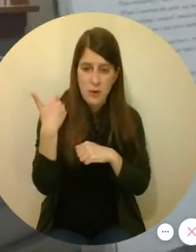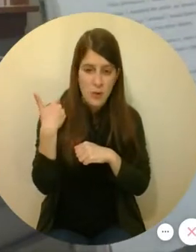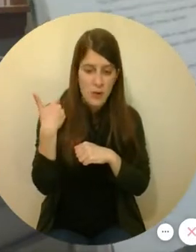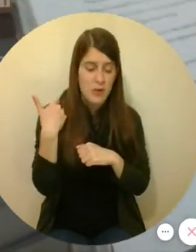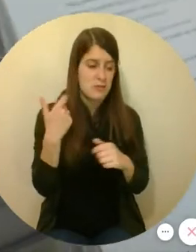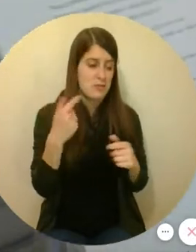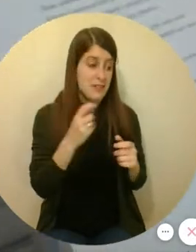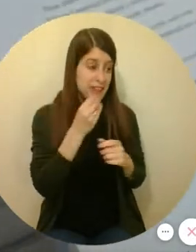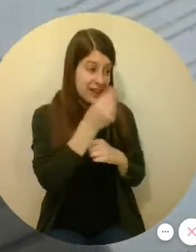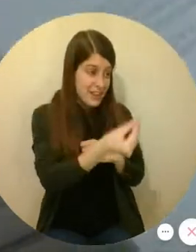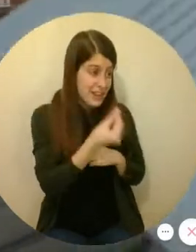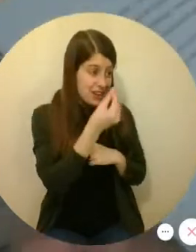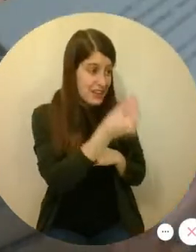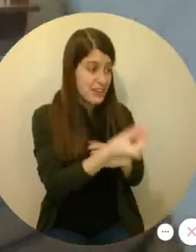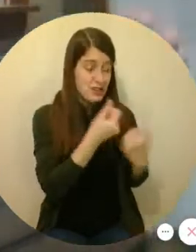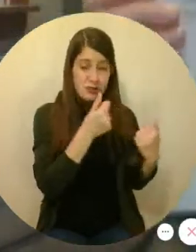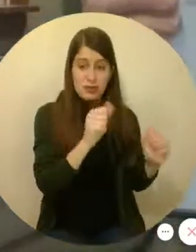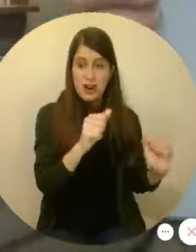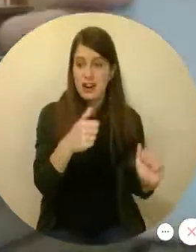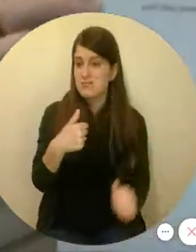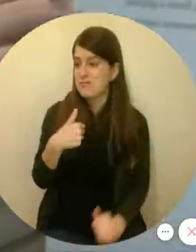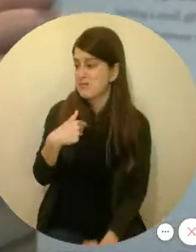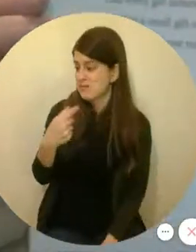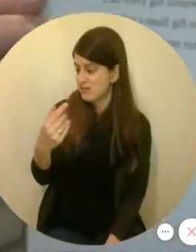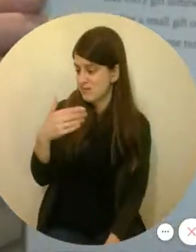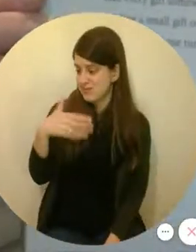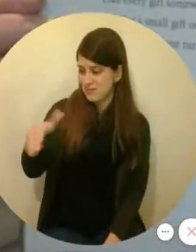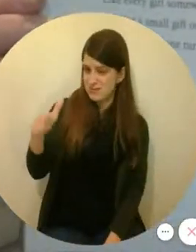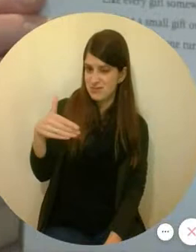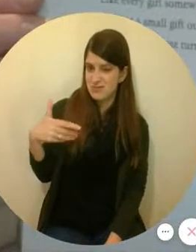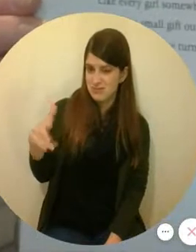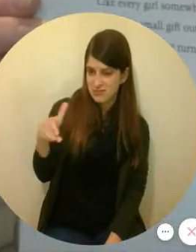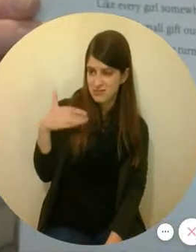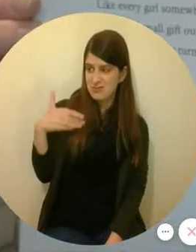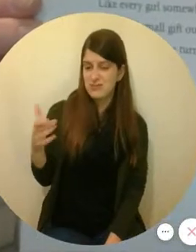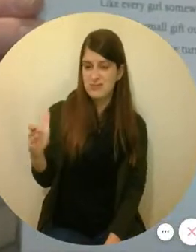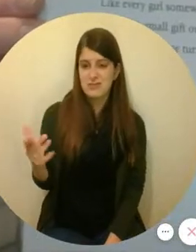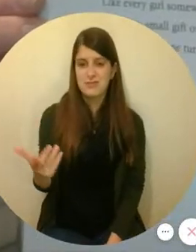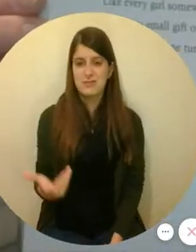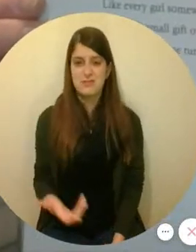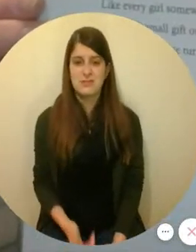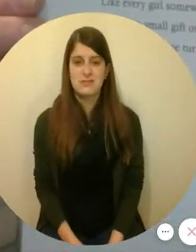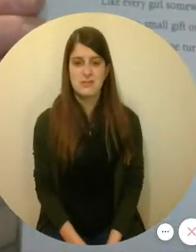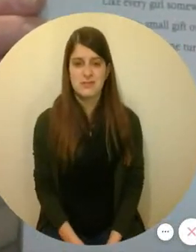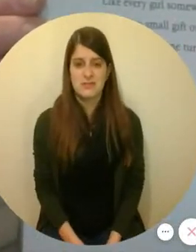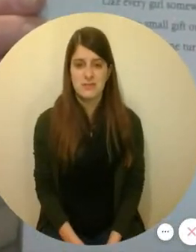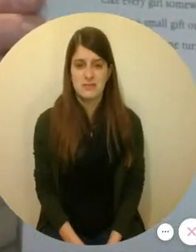turning away from it.